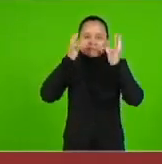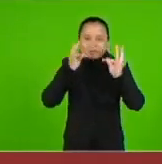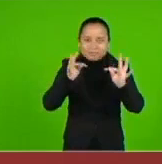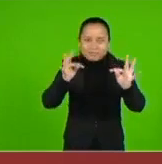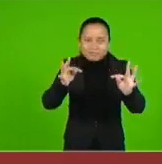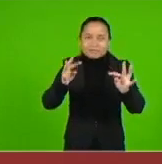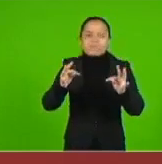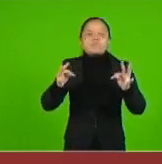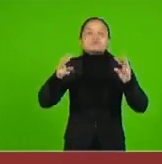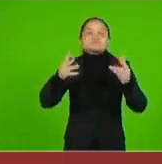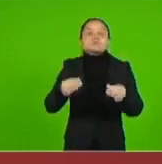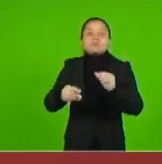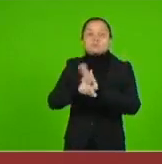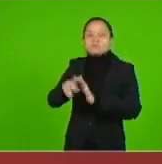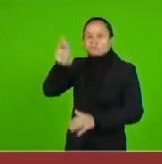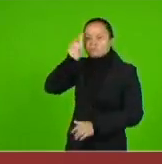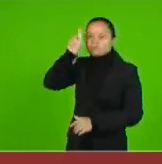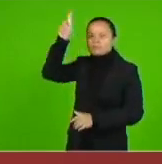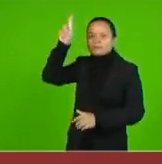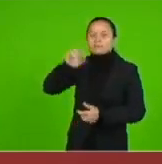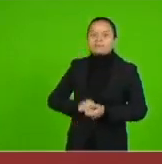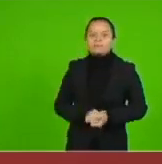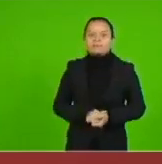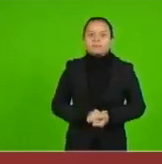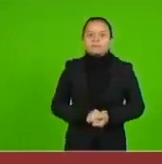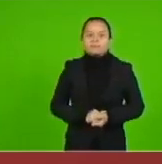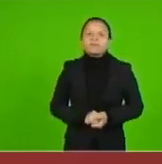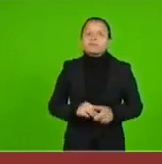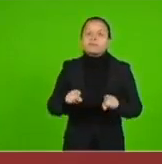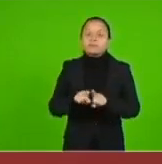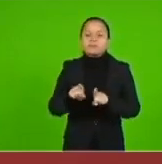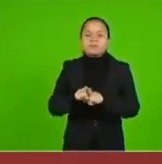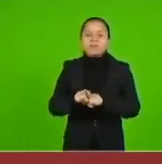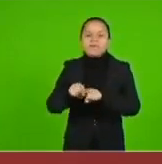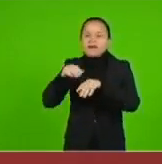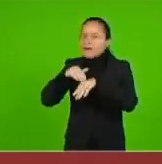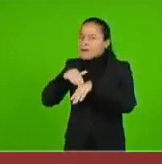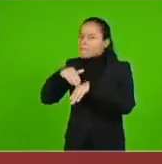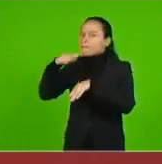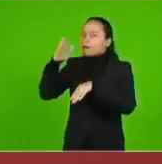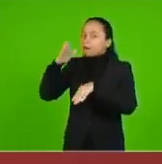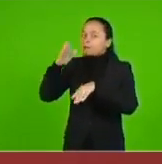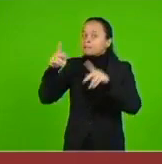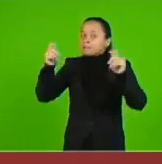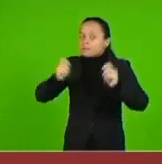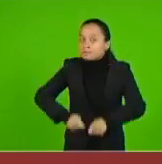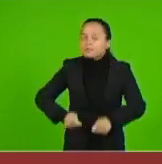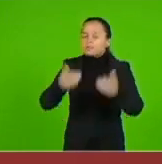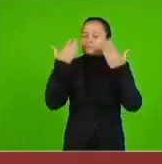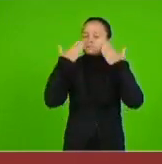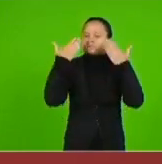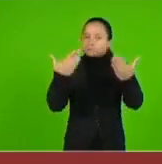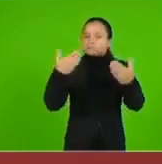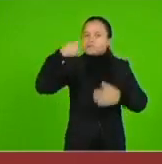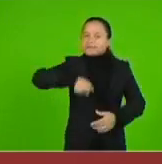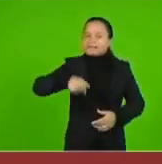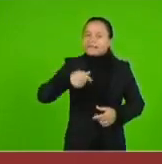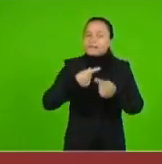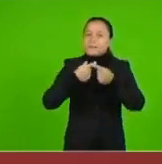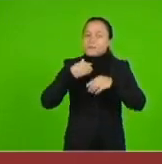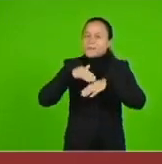about signs from the part of the Lord God. There is much more that could have been presented